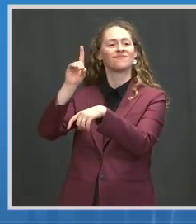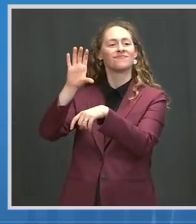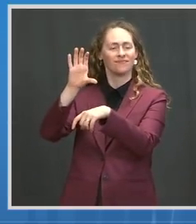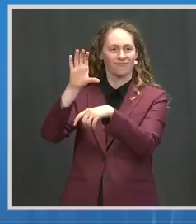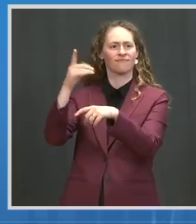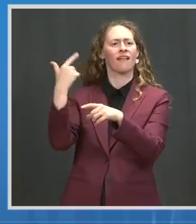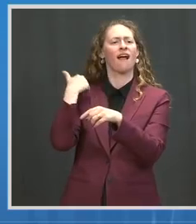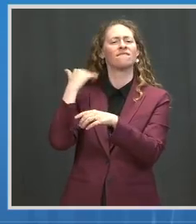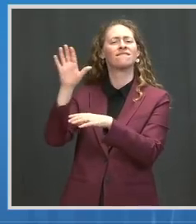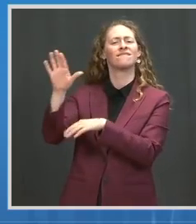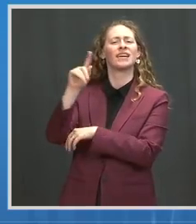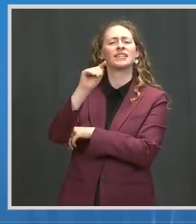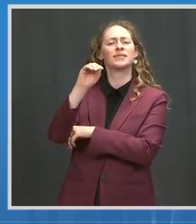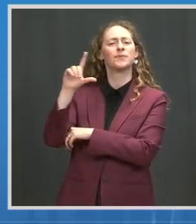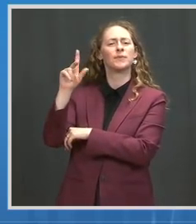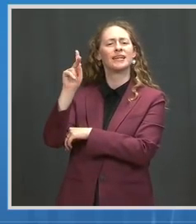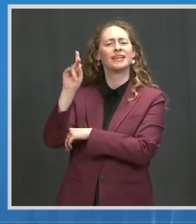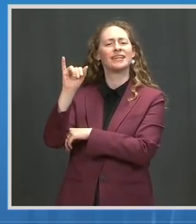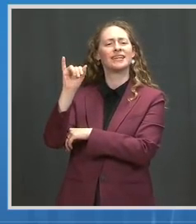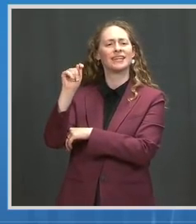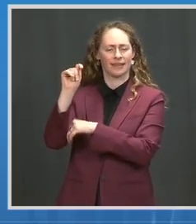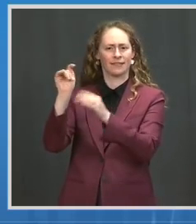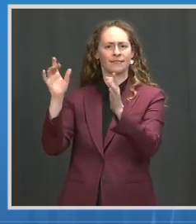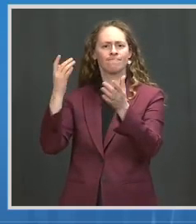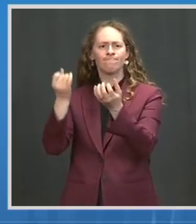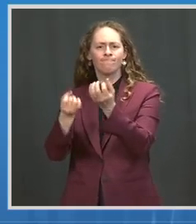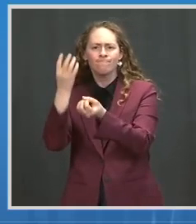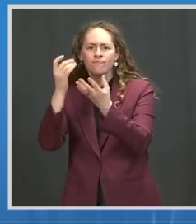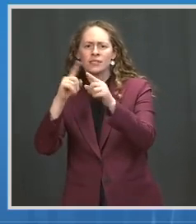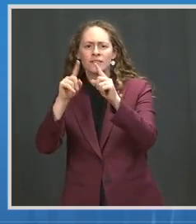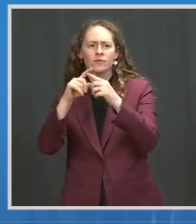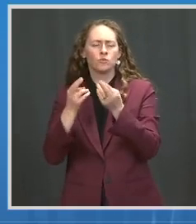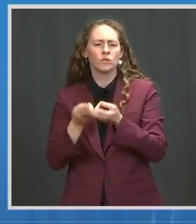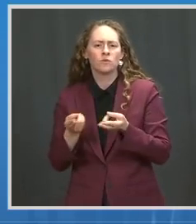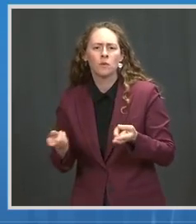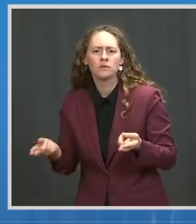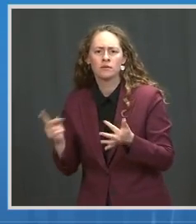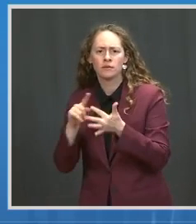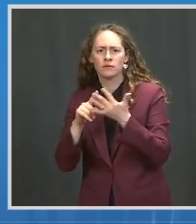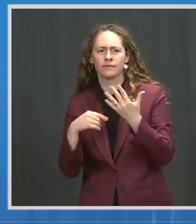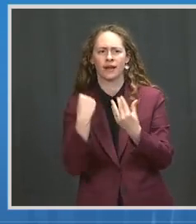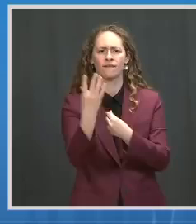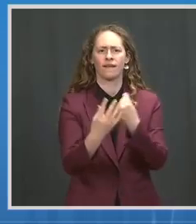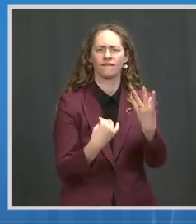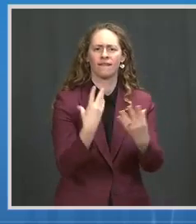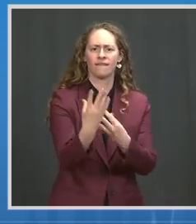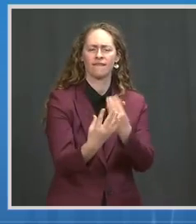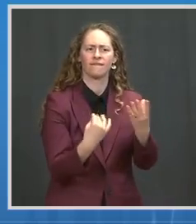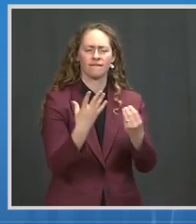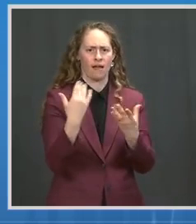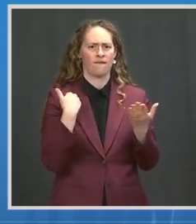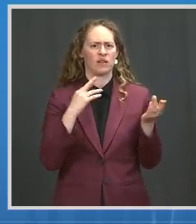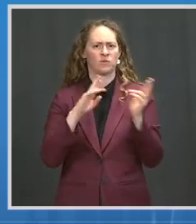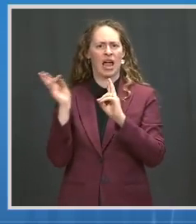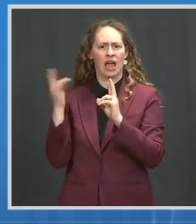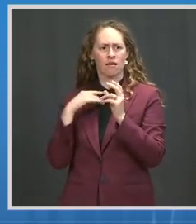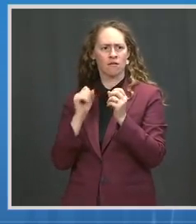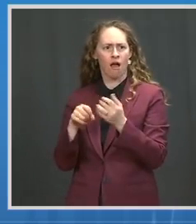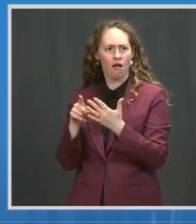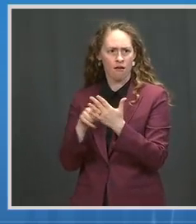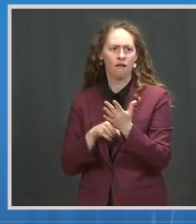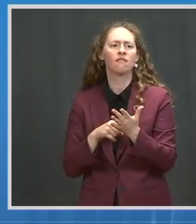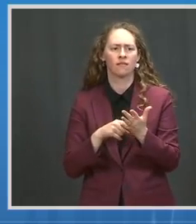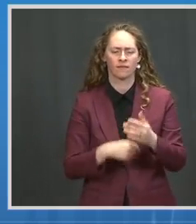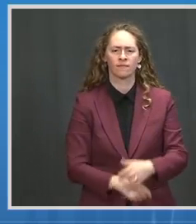wants a toolkit for how to get engaged, we have those toolkits available. Same with community-based organizations. With regard to